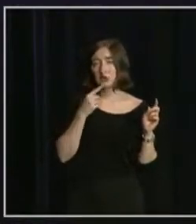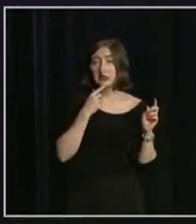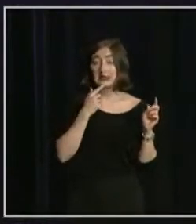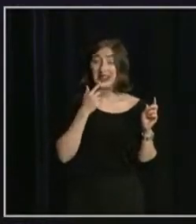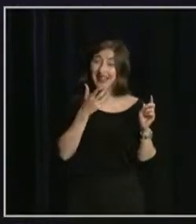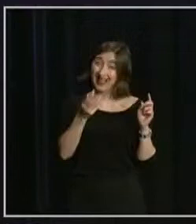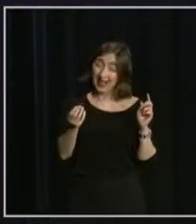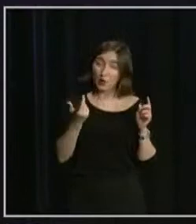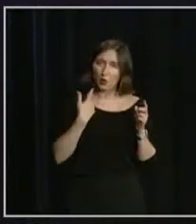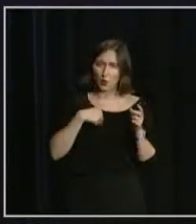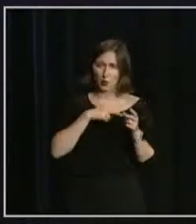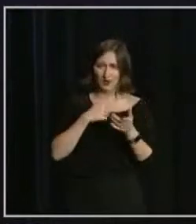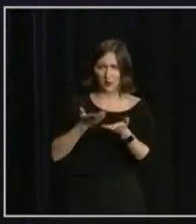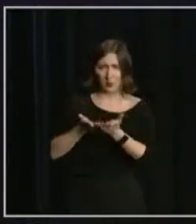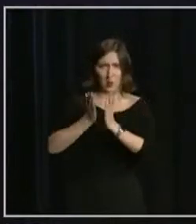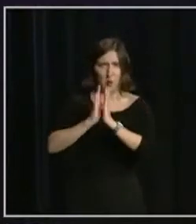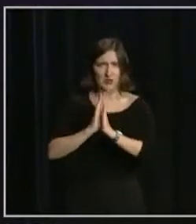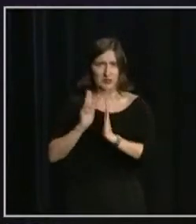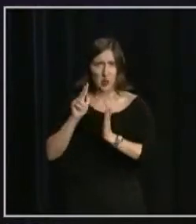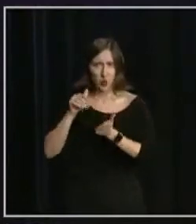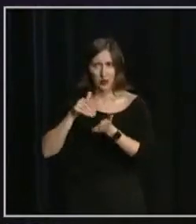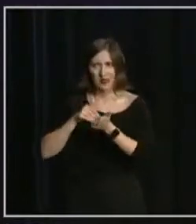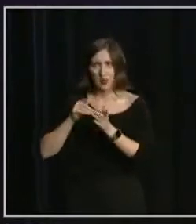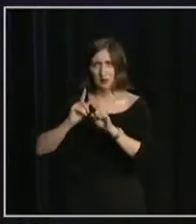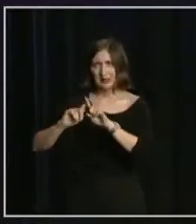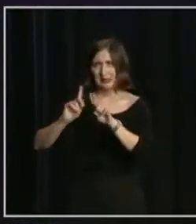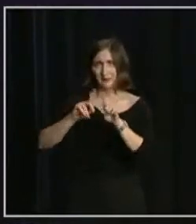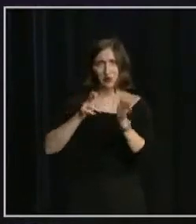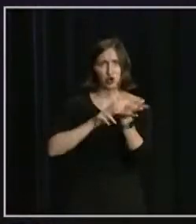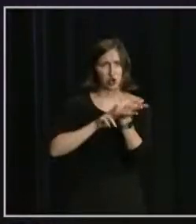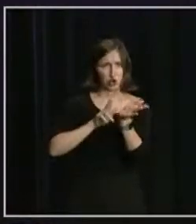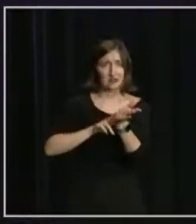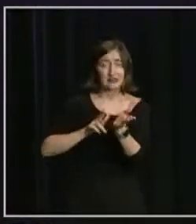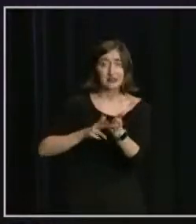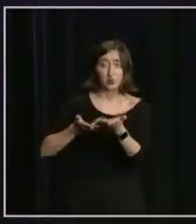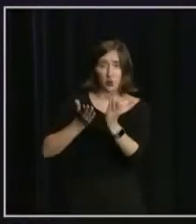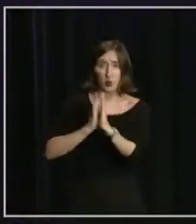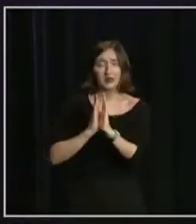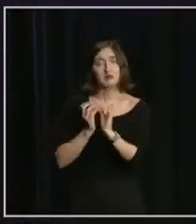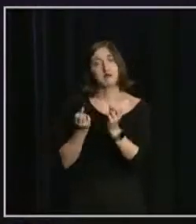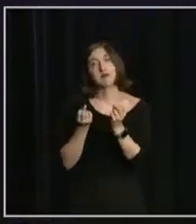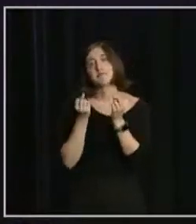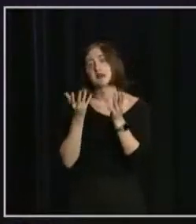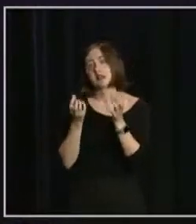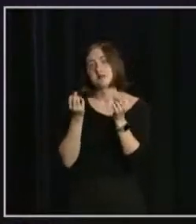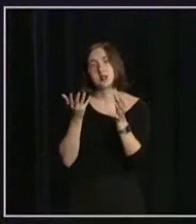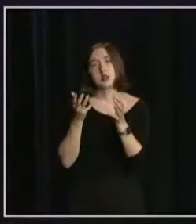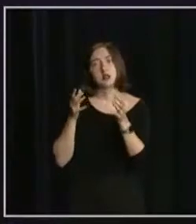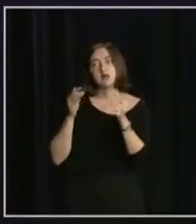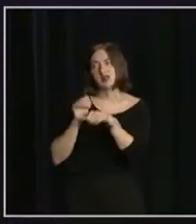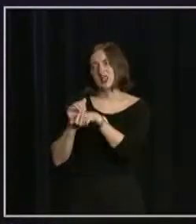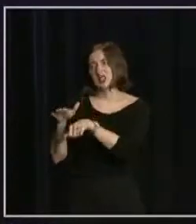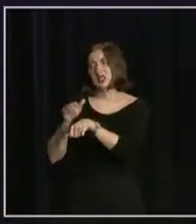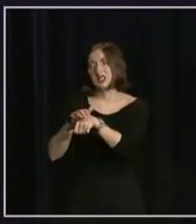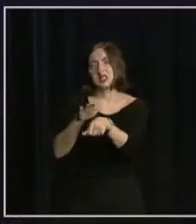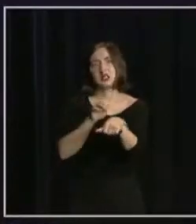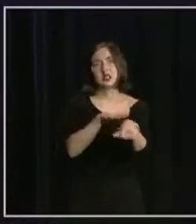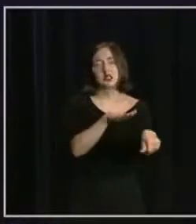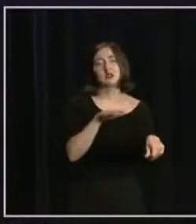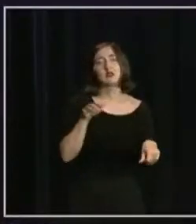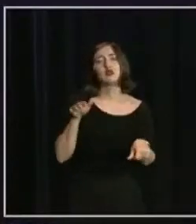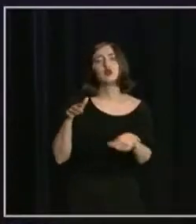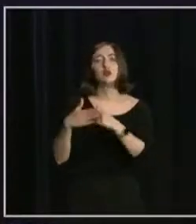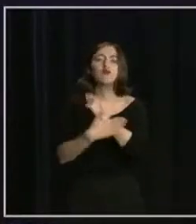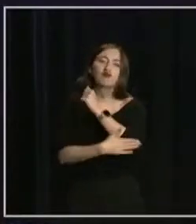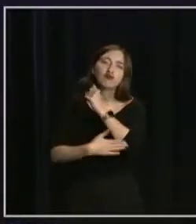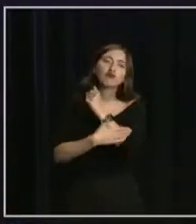but 600, a couple yeah. hundred of those have gone to rural areas. right. So there's clearly, and we've said before, it's not an equipment issue so much as it